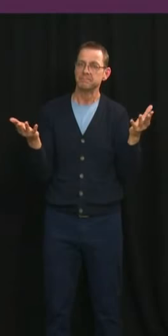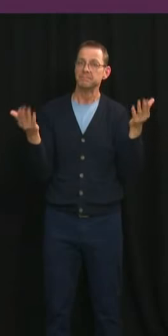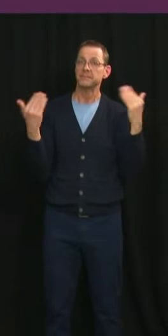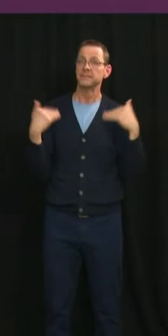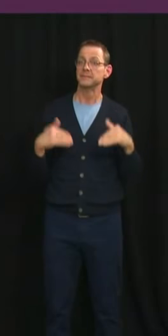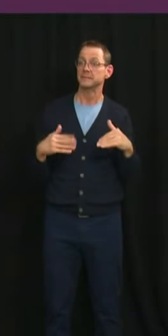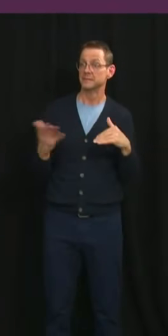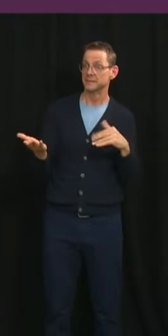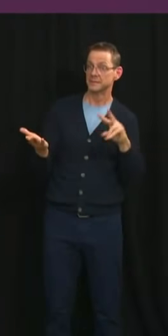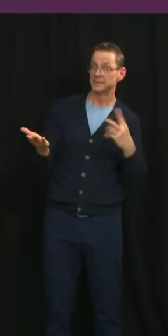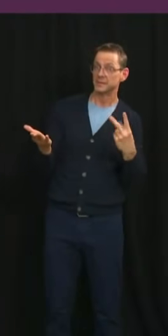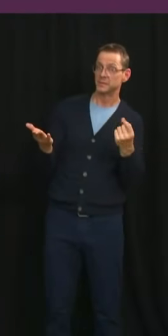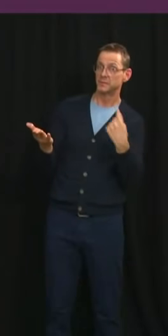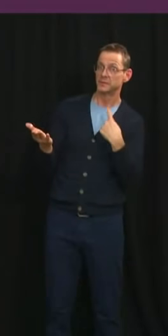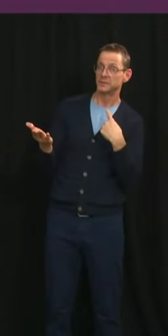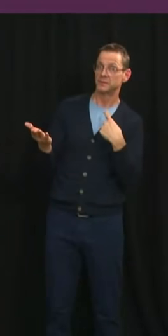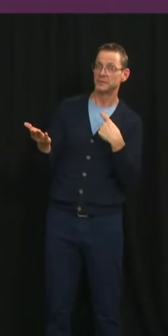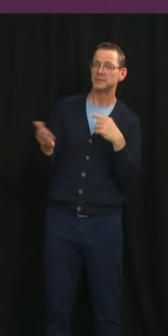CDB Calgary.